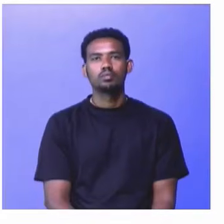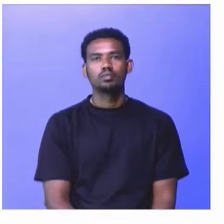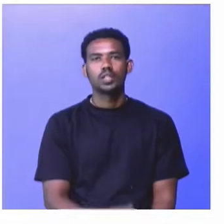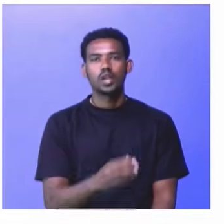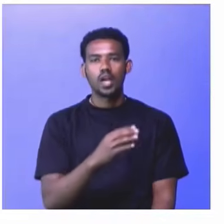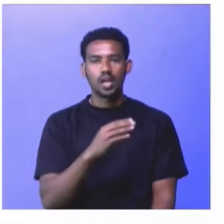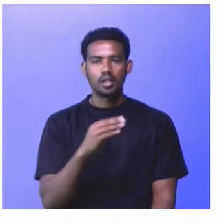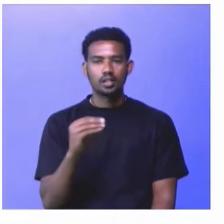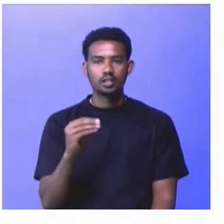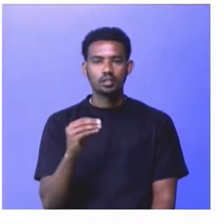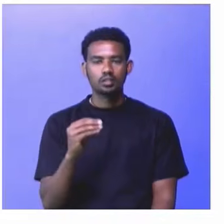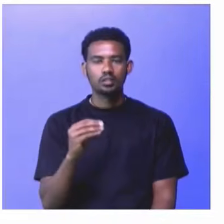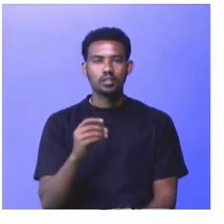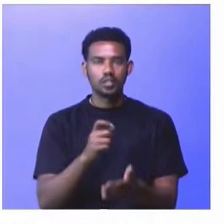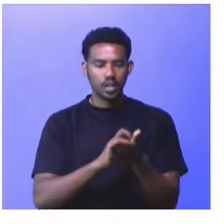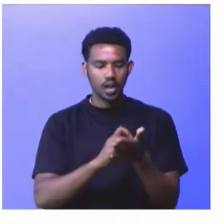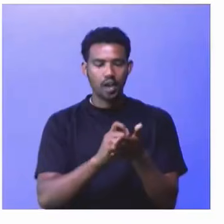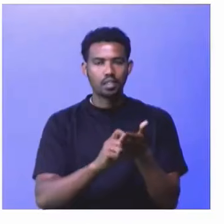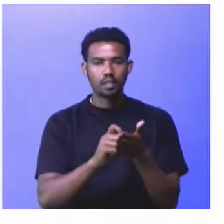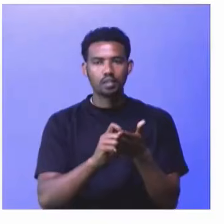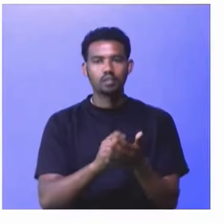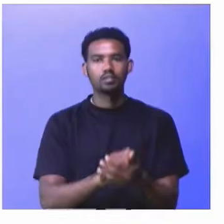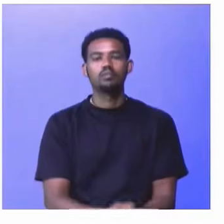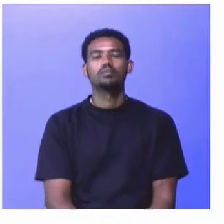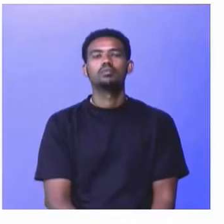and writing.